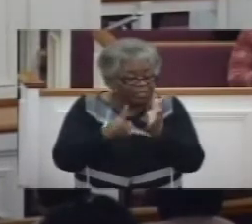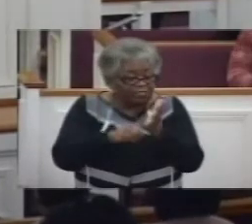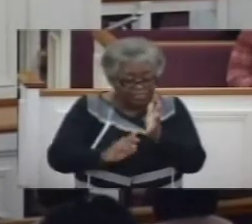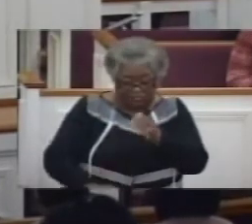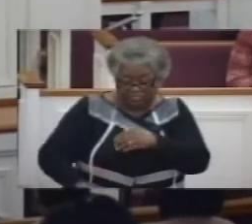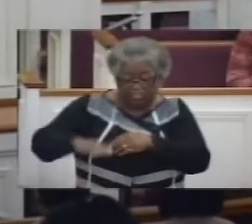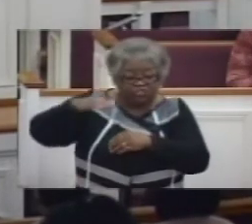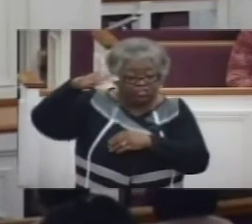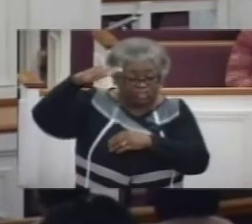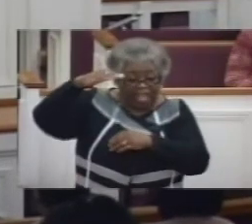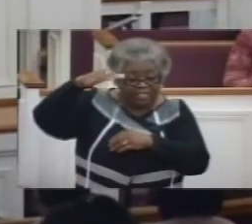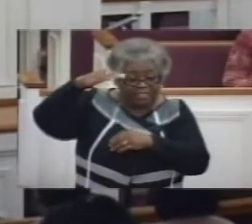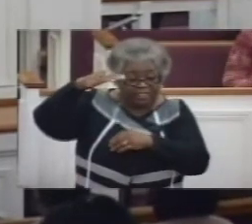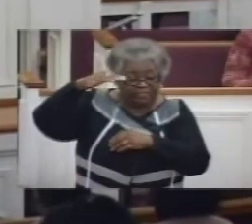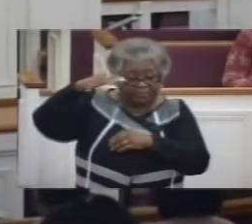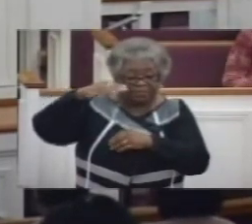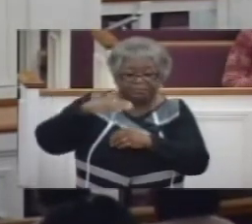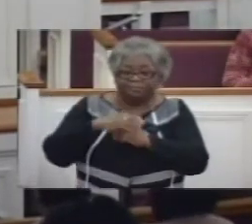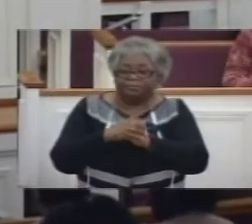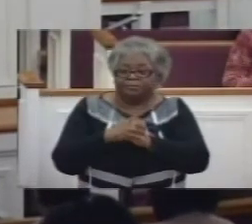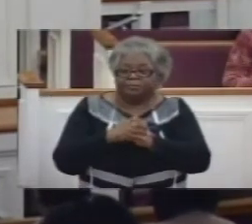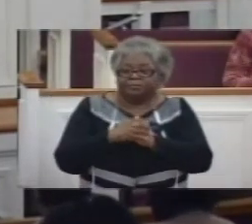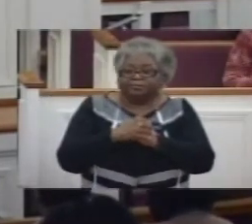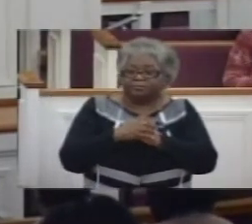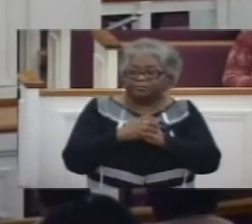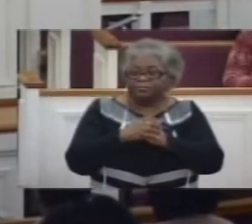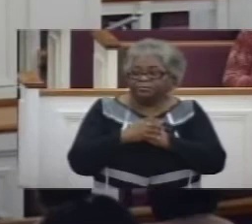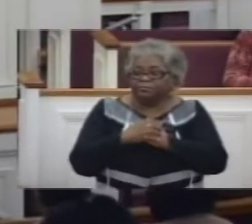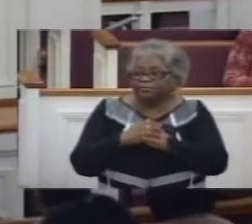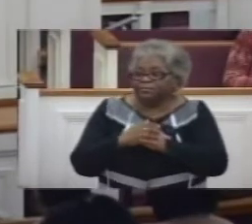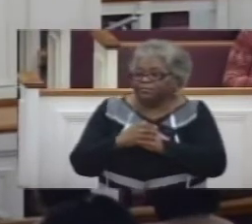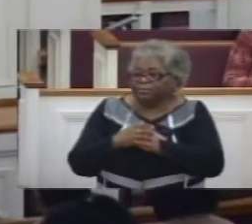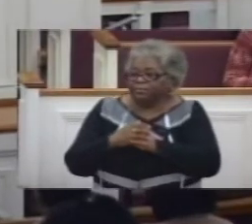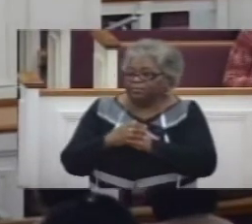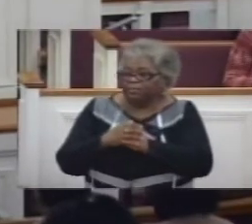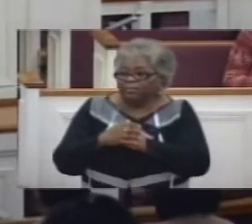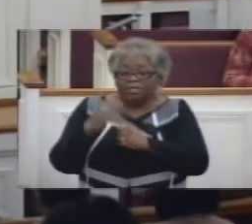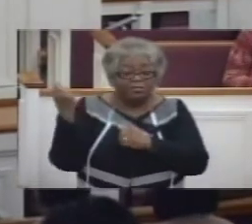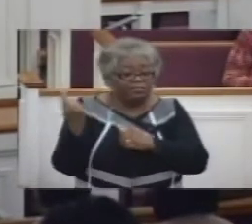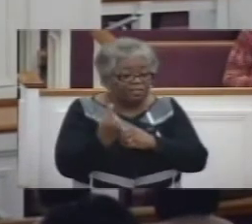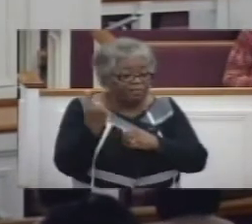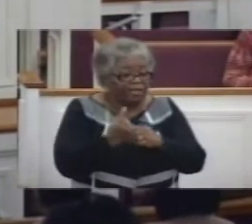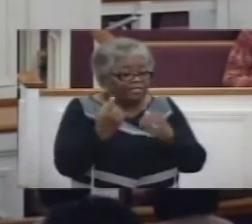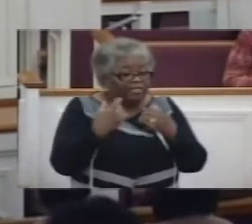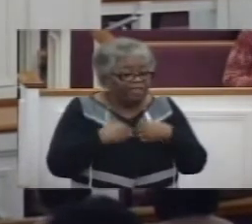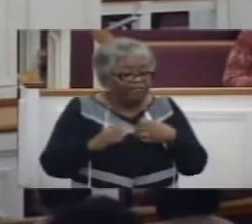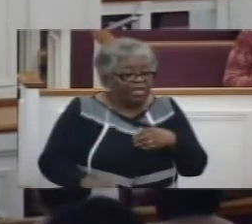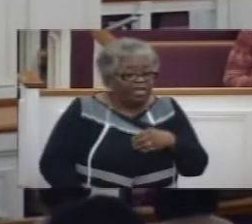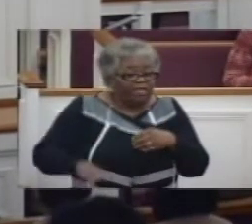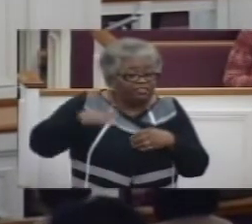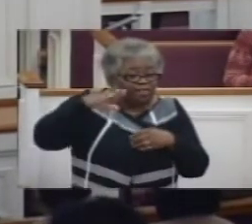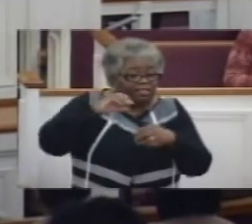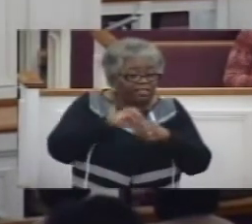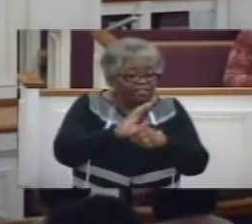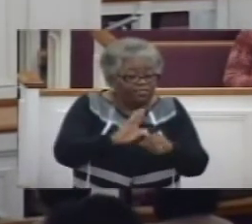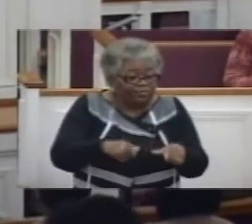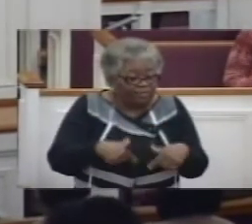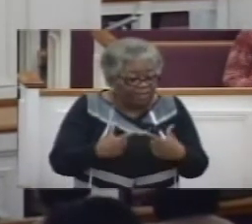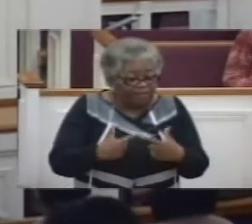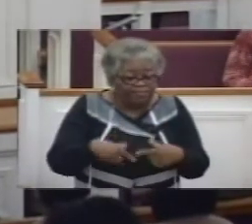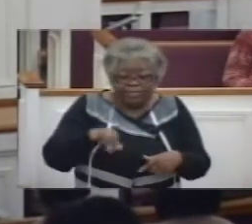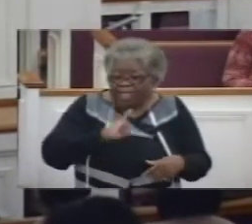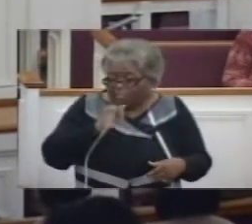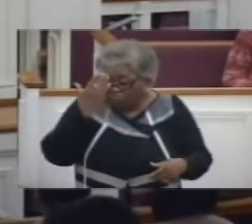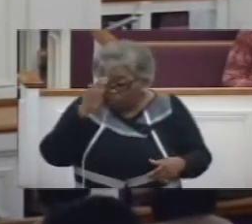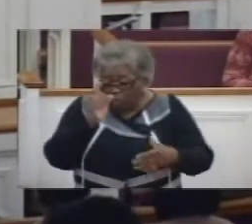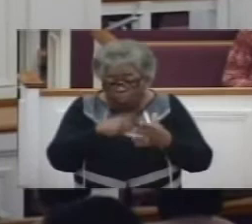giant. Can I talk to y'all today? Can I talk to you? Because somebody's got a giant in your life. I don't know